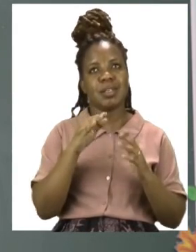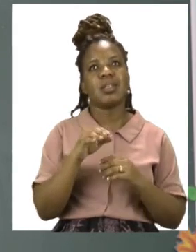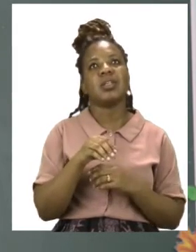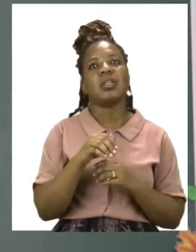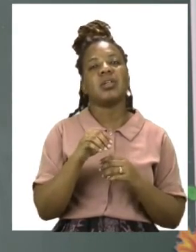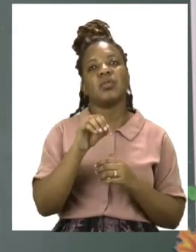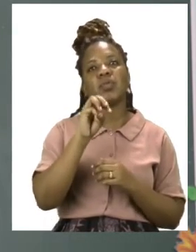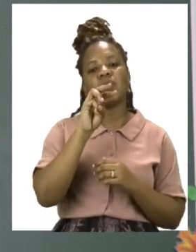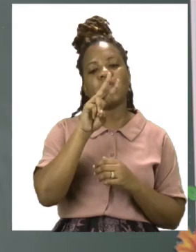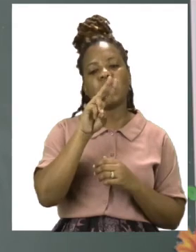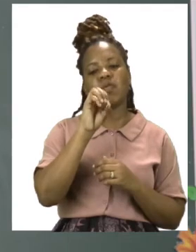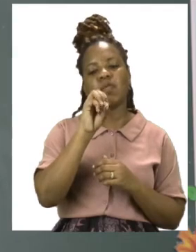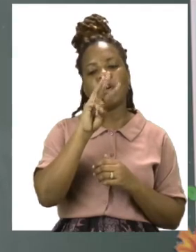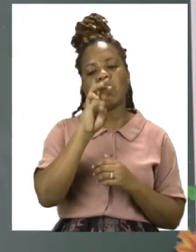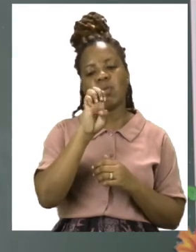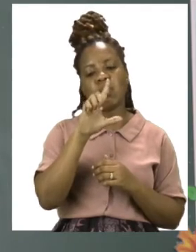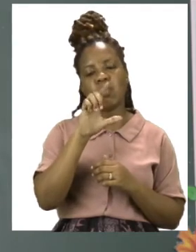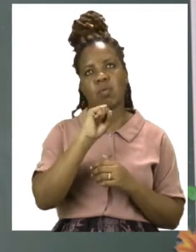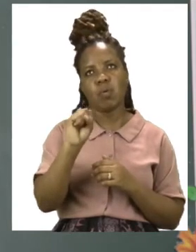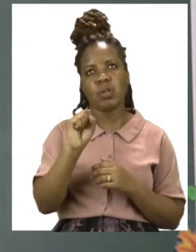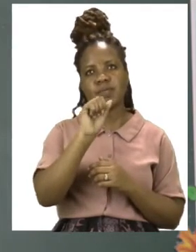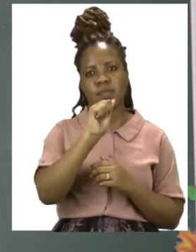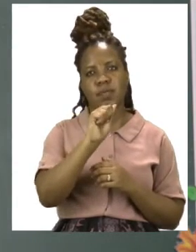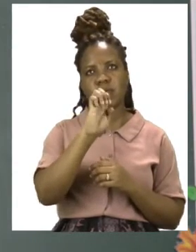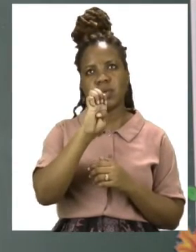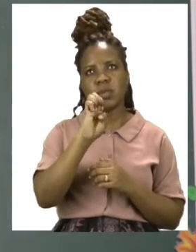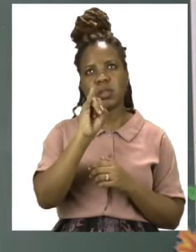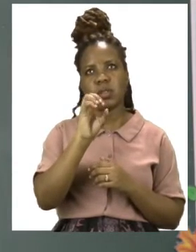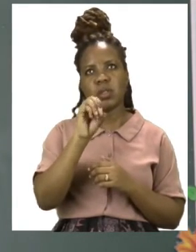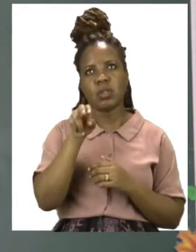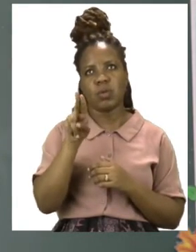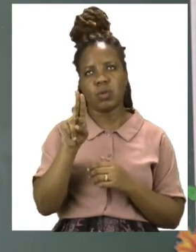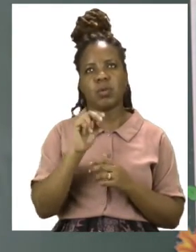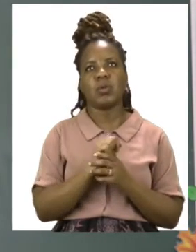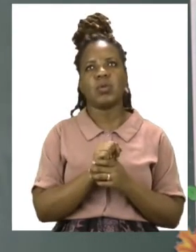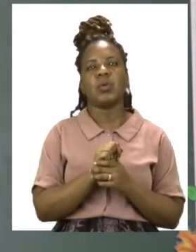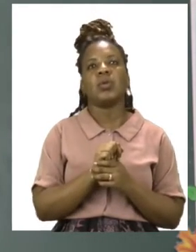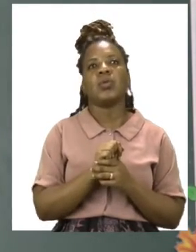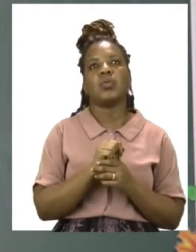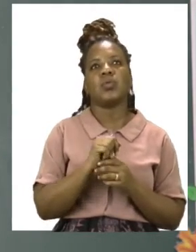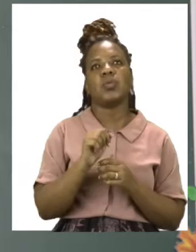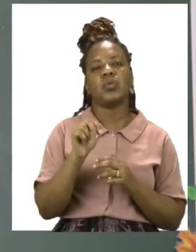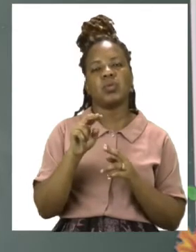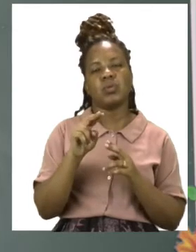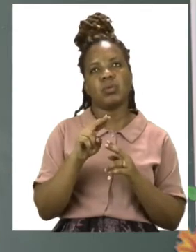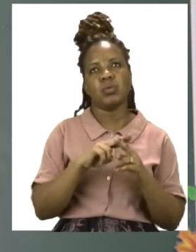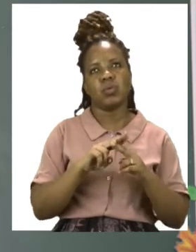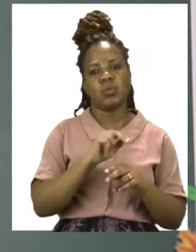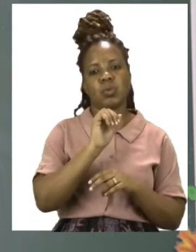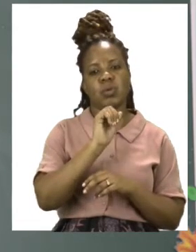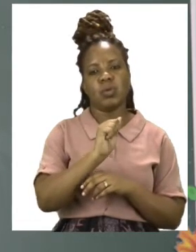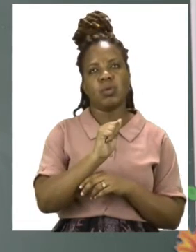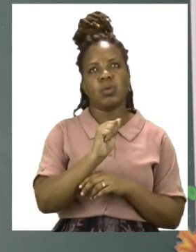put an if it is for a general idea. But if it is for a specific idea, we always use